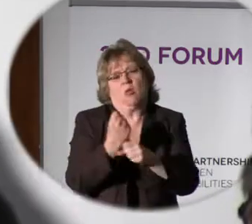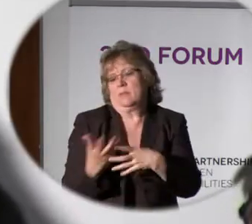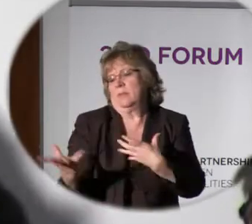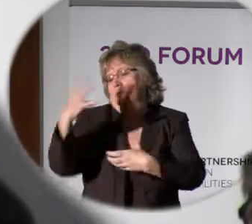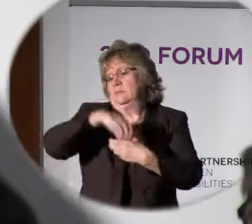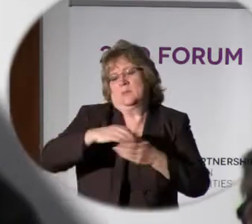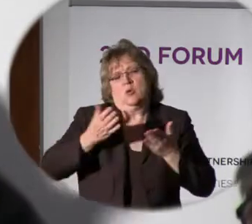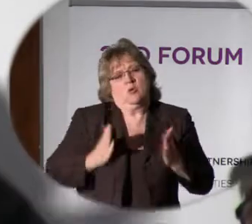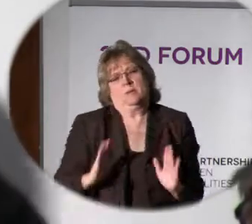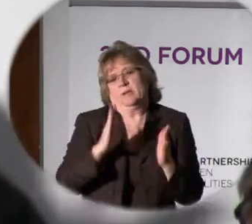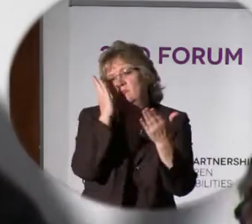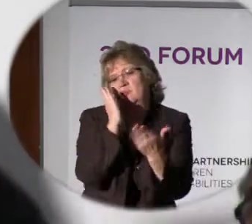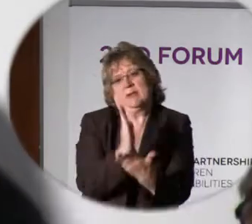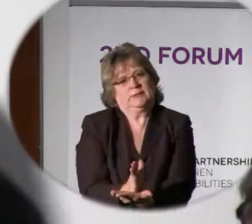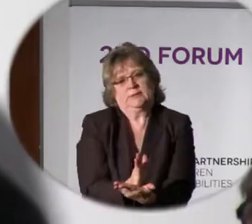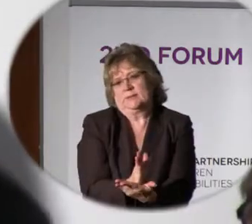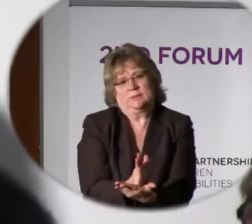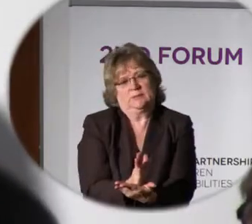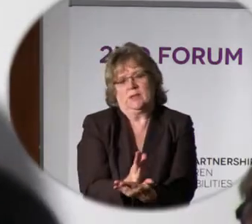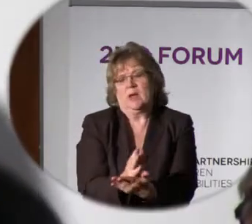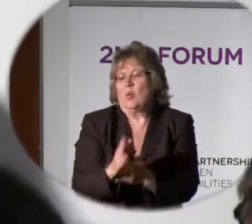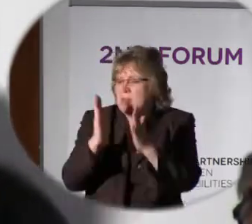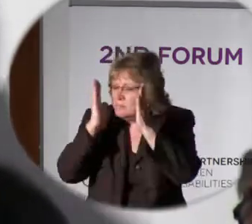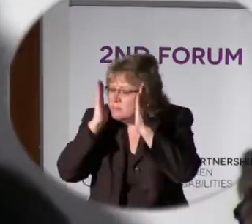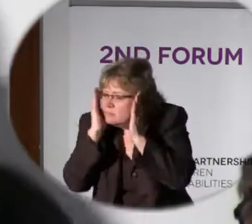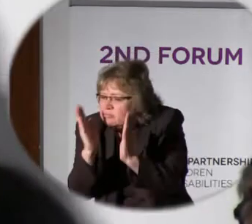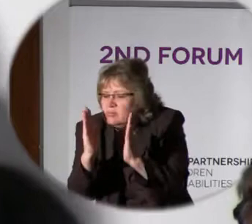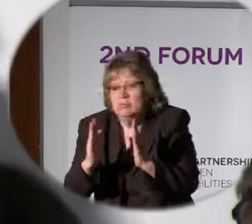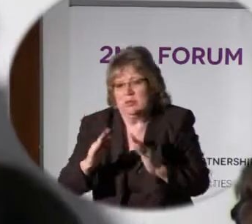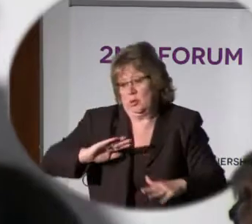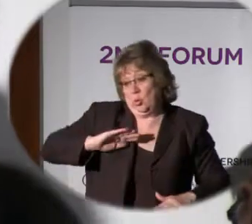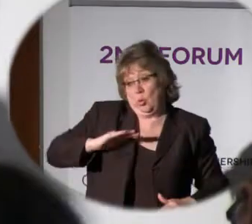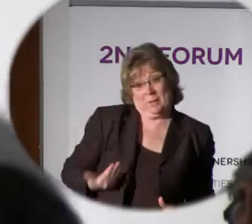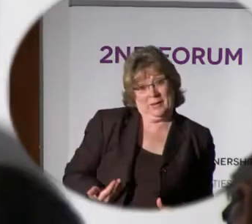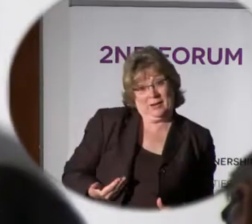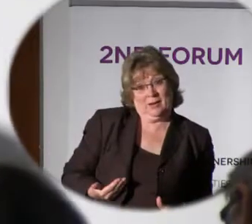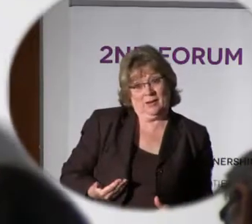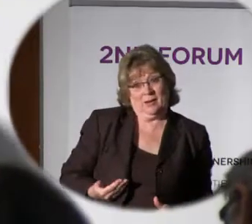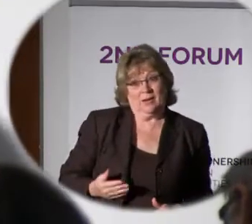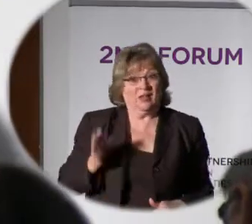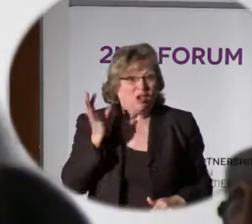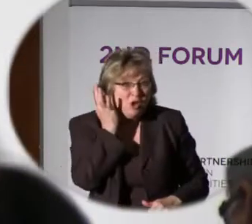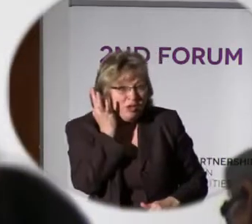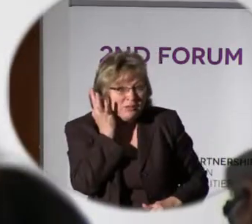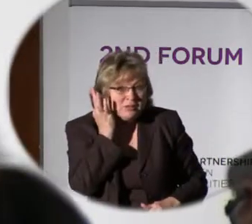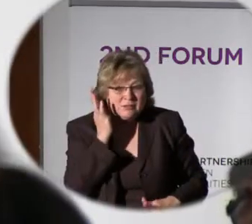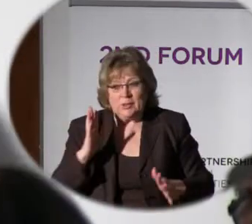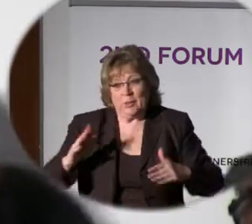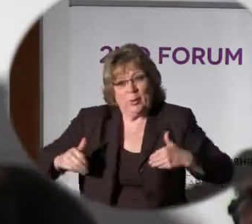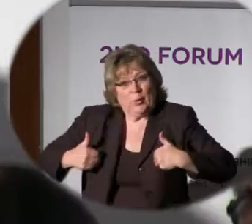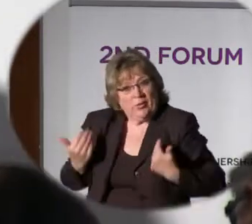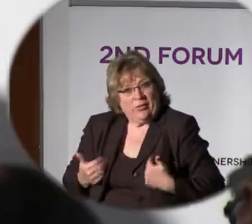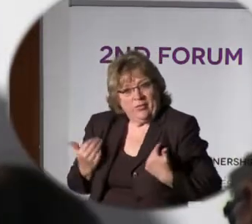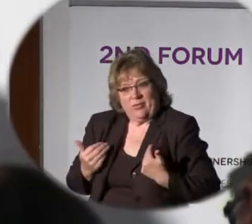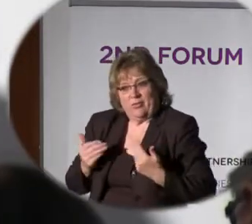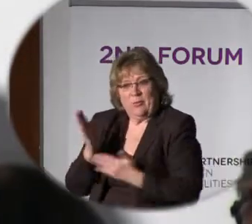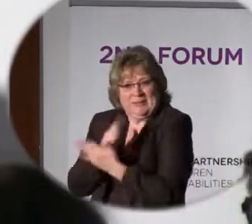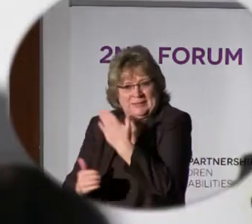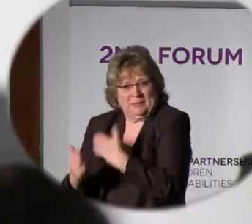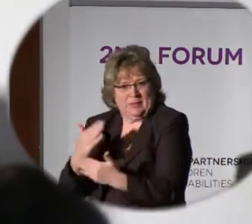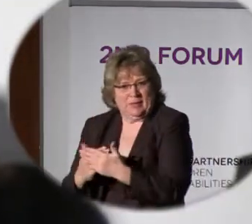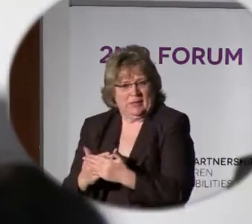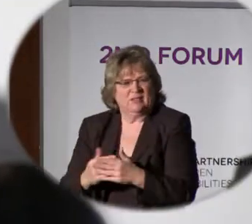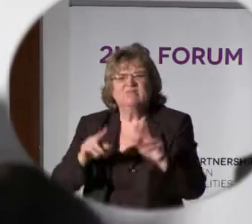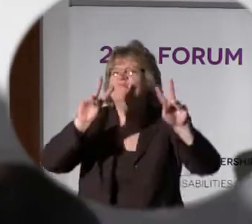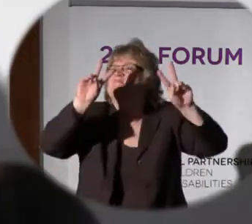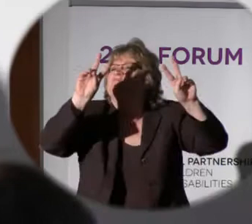disabilities. And I end this by saying what you have been saying. Nothing